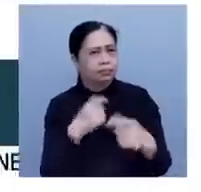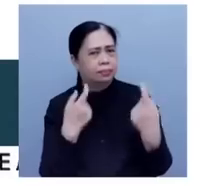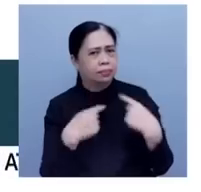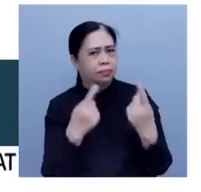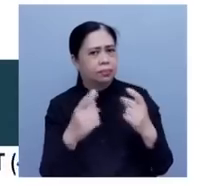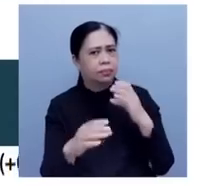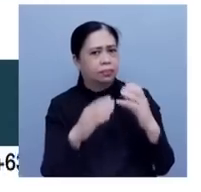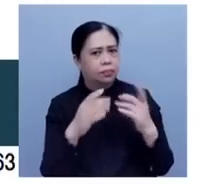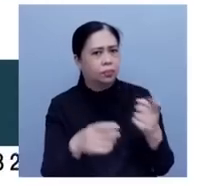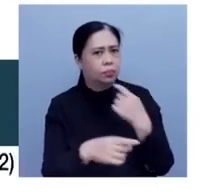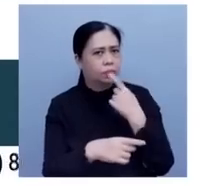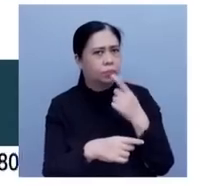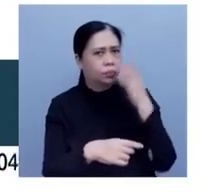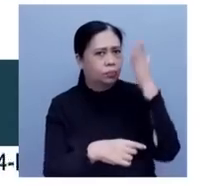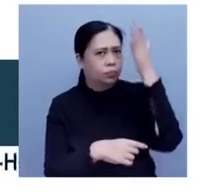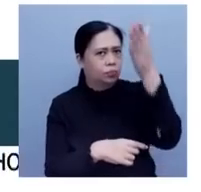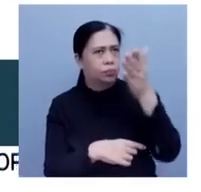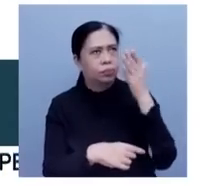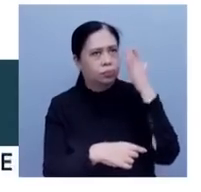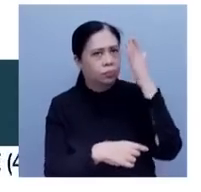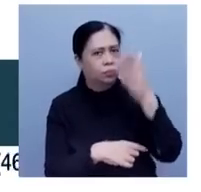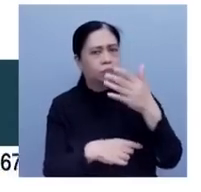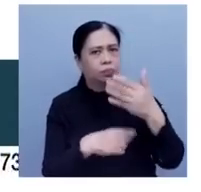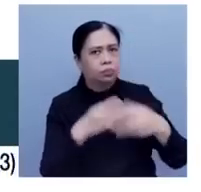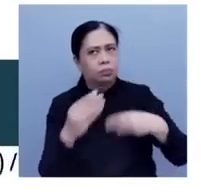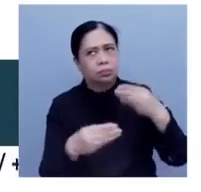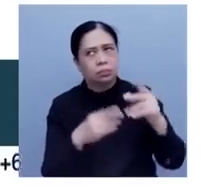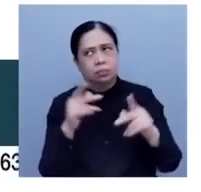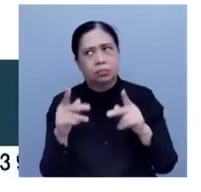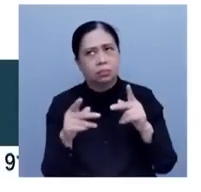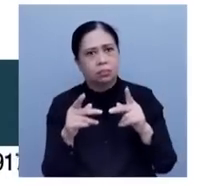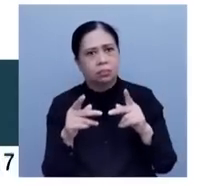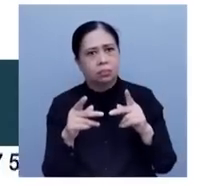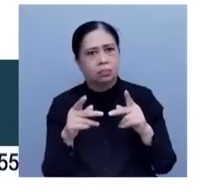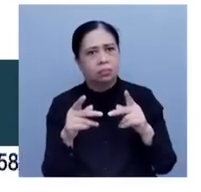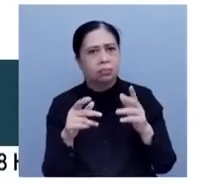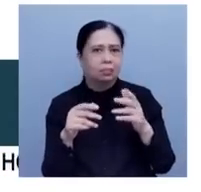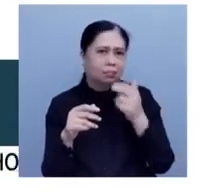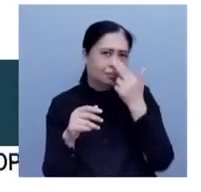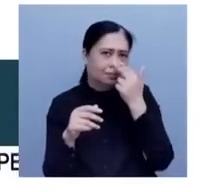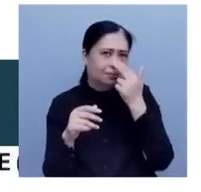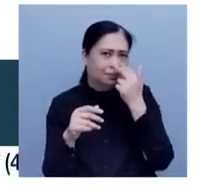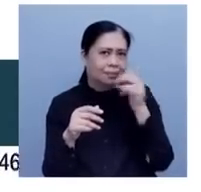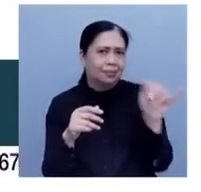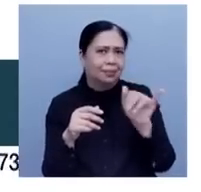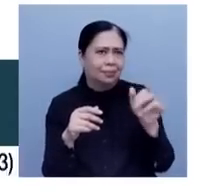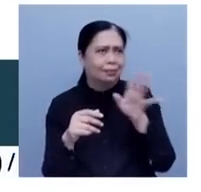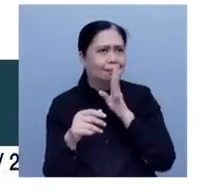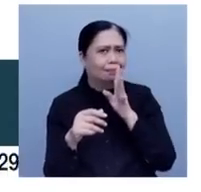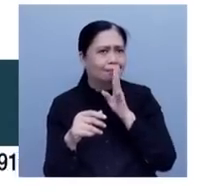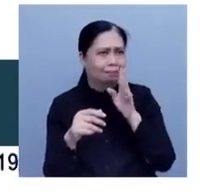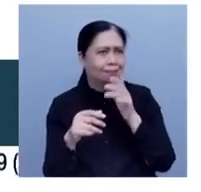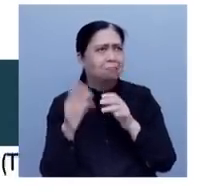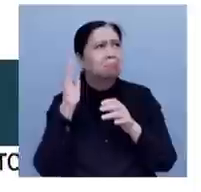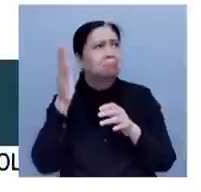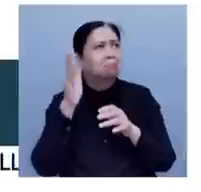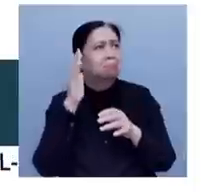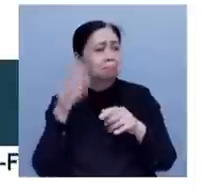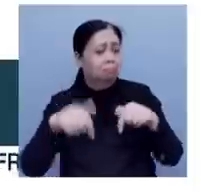you mentioned future generations. Funnily enough, that's also what the developers are saying. That